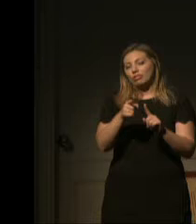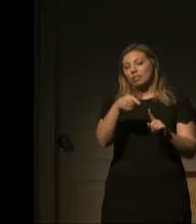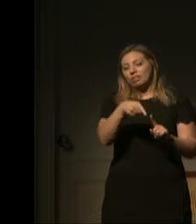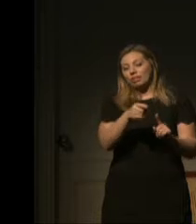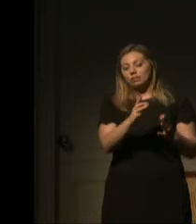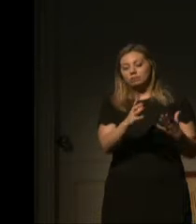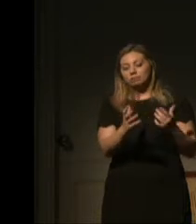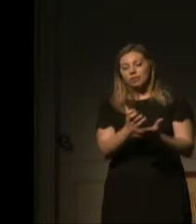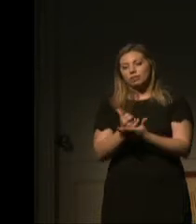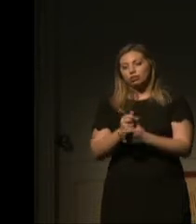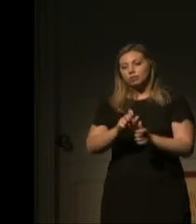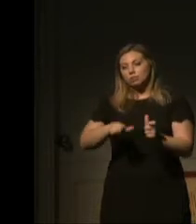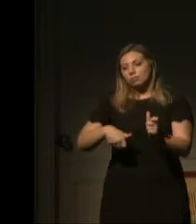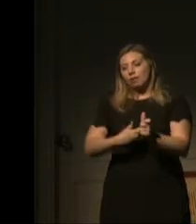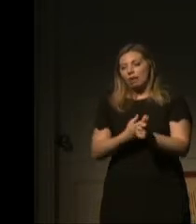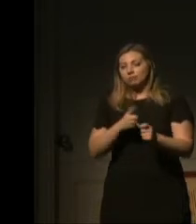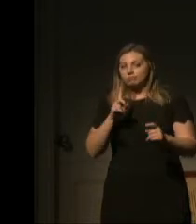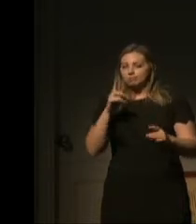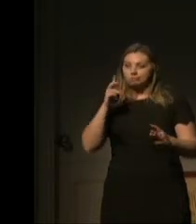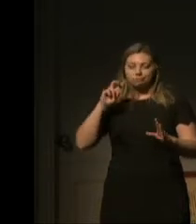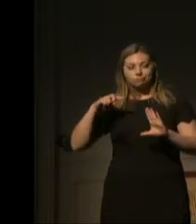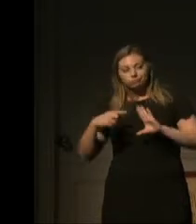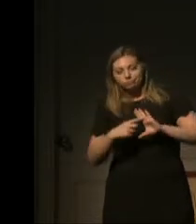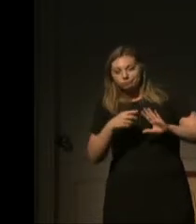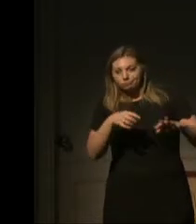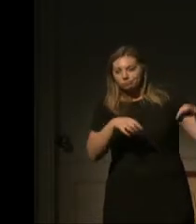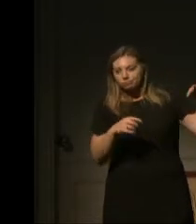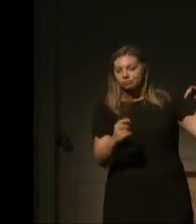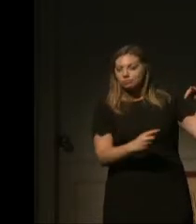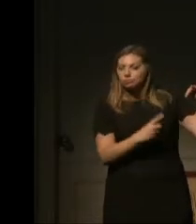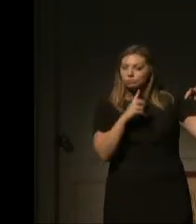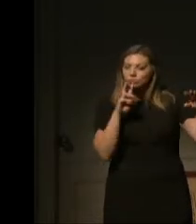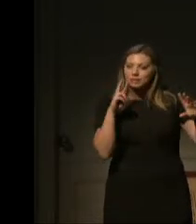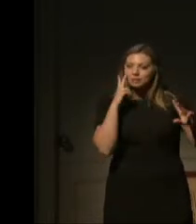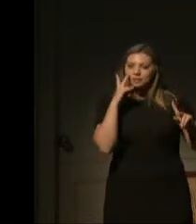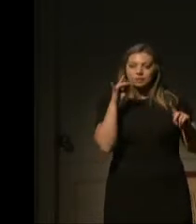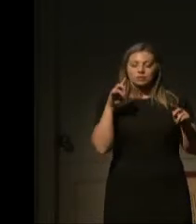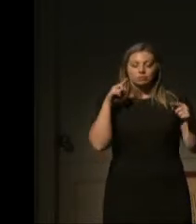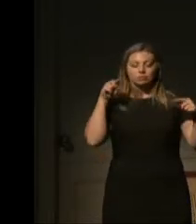similar visual tropes, the perspectival lines